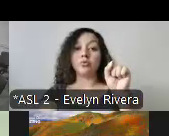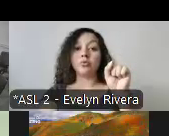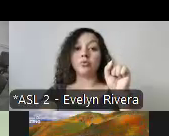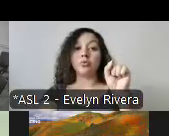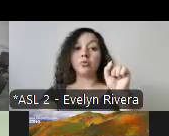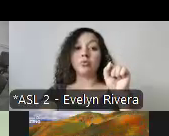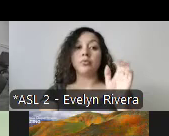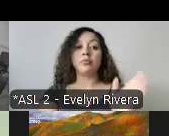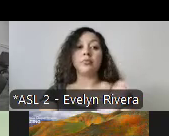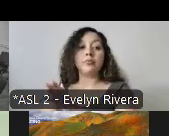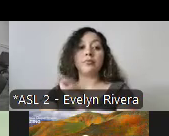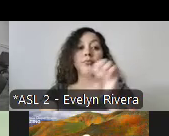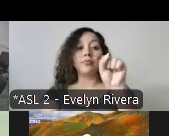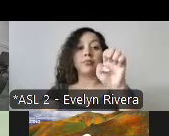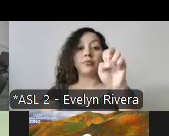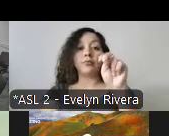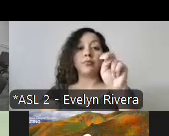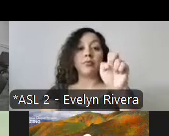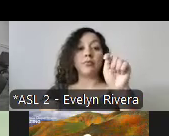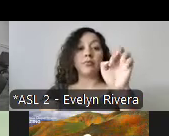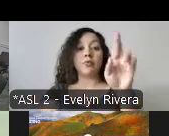Senator Aragon?